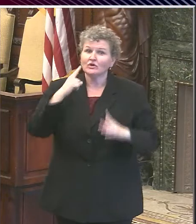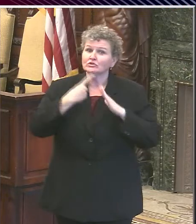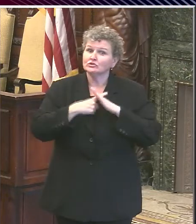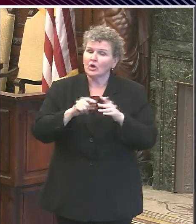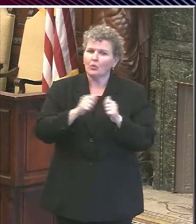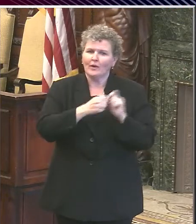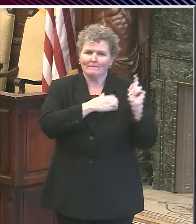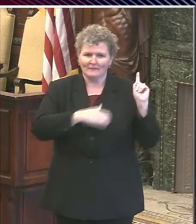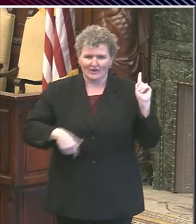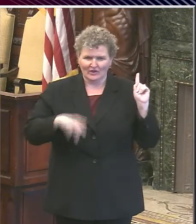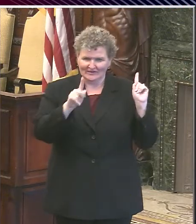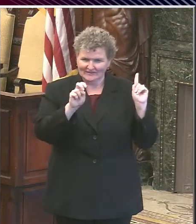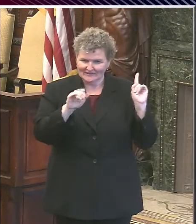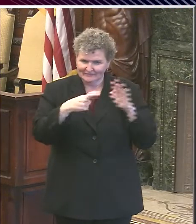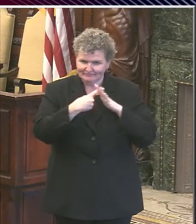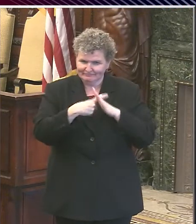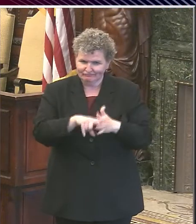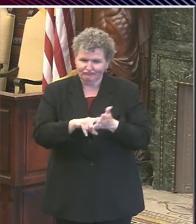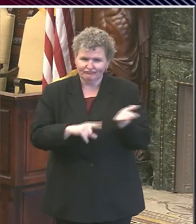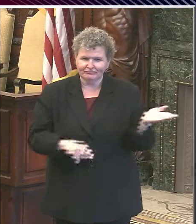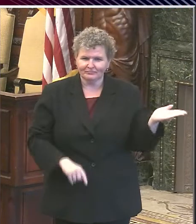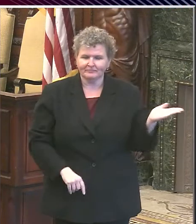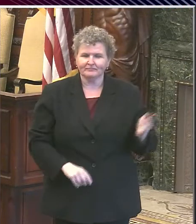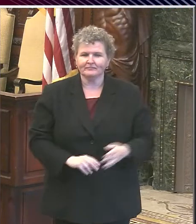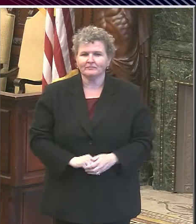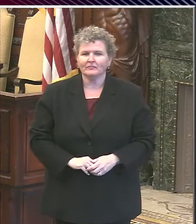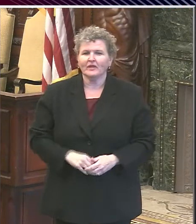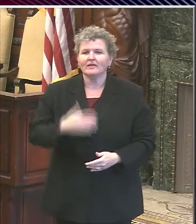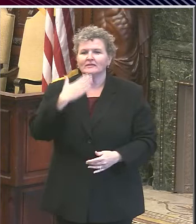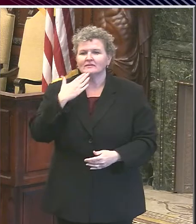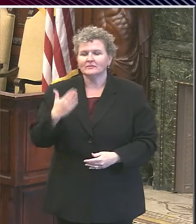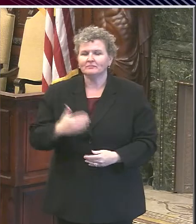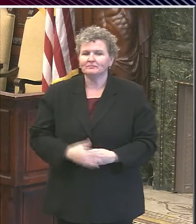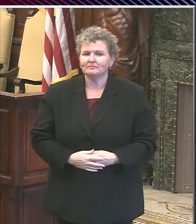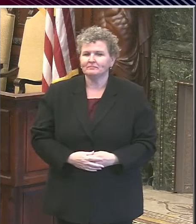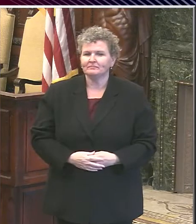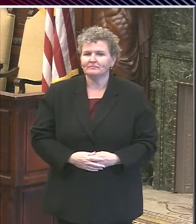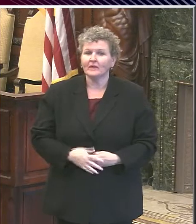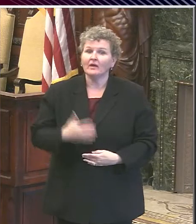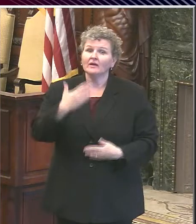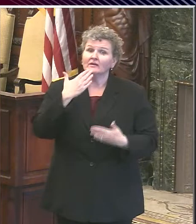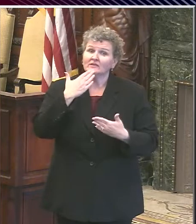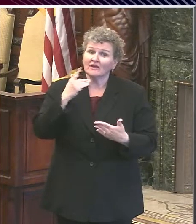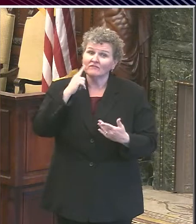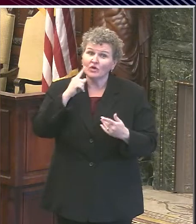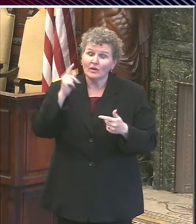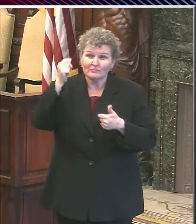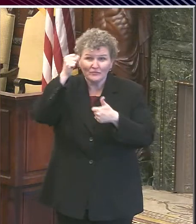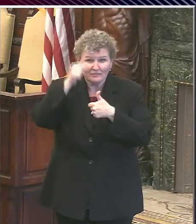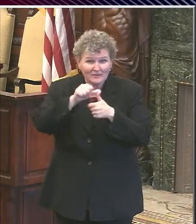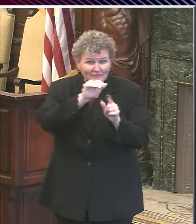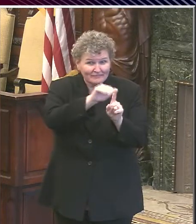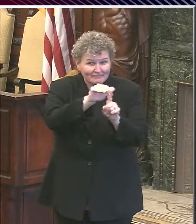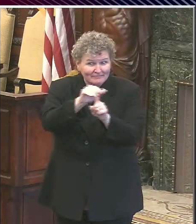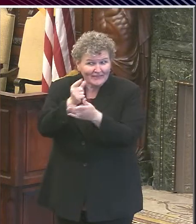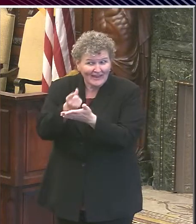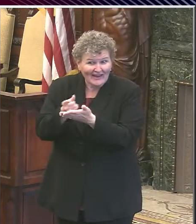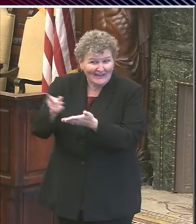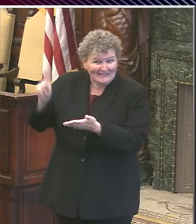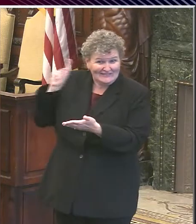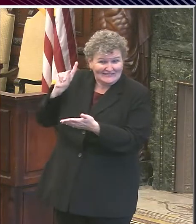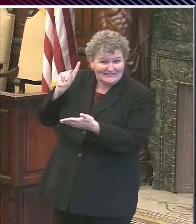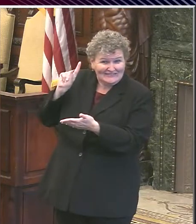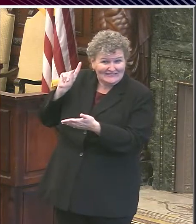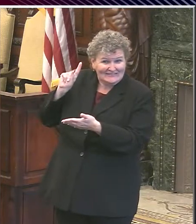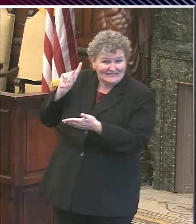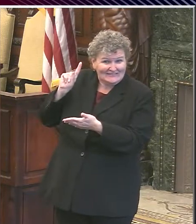Mayor, you have the floor. Thank you, Kelly. Good afternoon, everyone. You will recall last week we announced that students and families would be